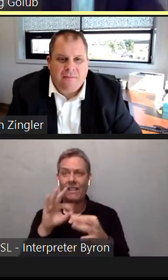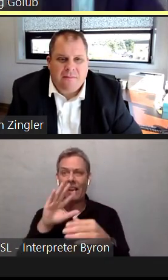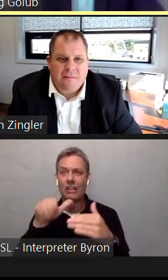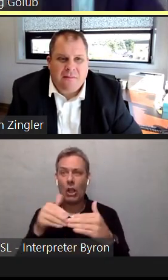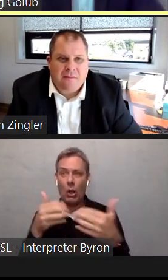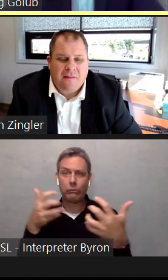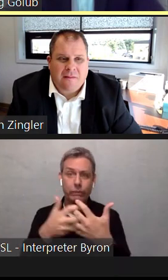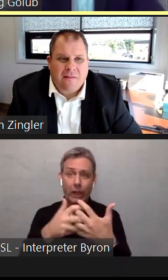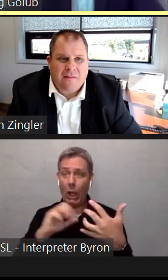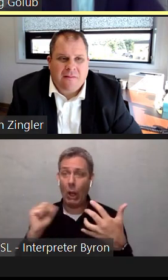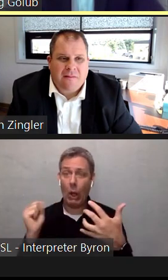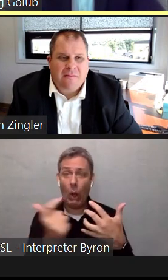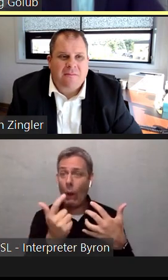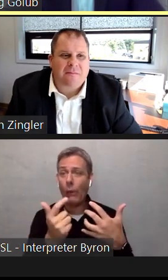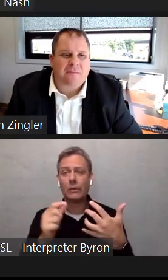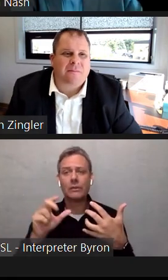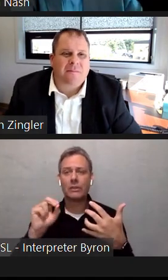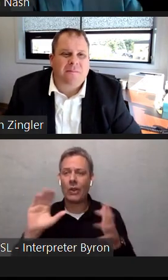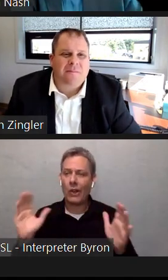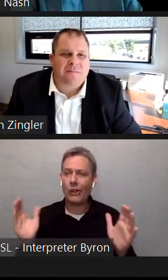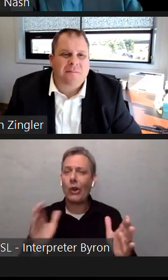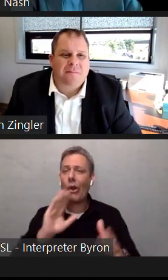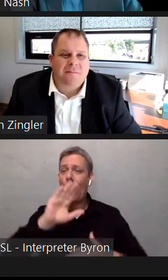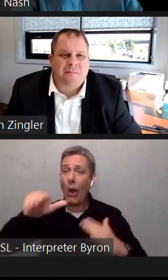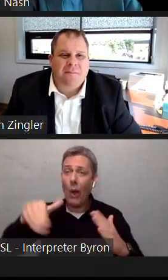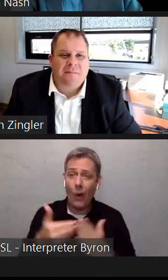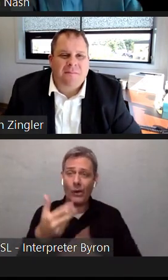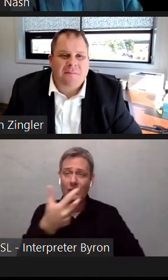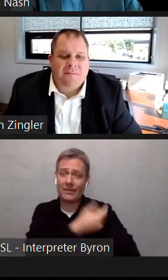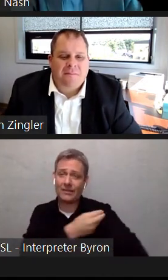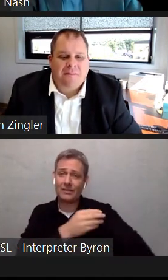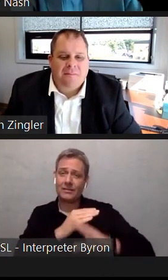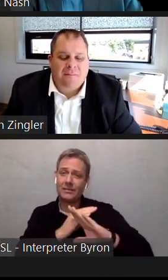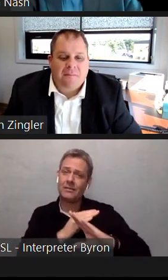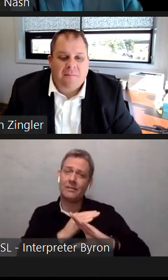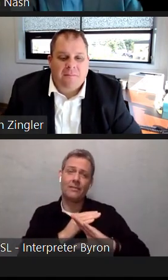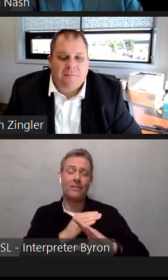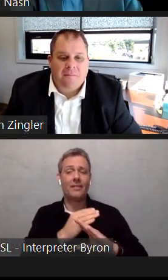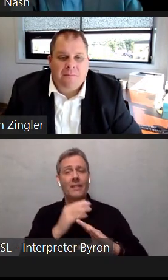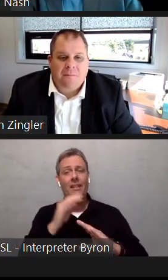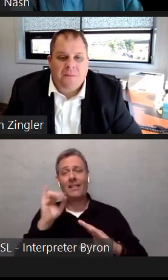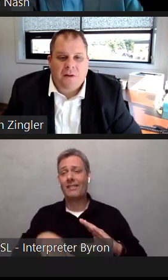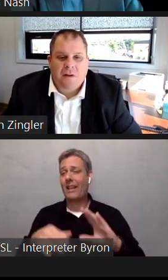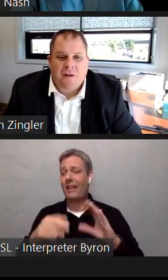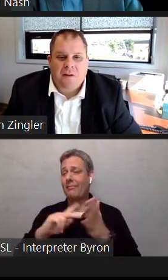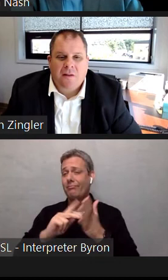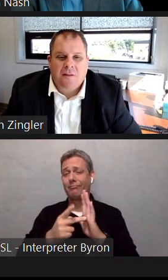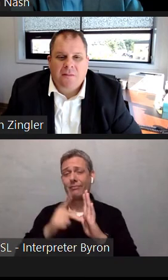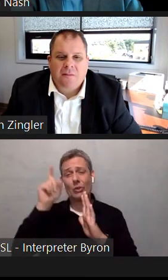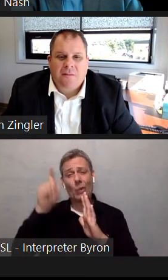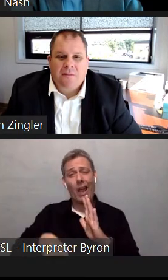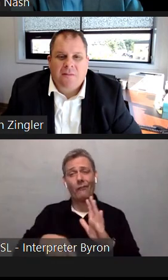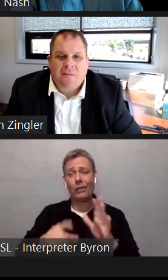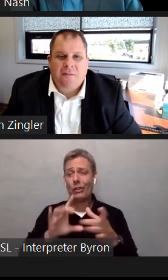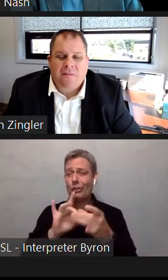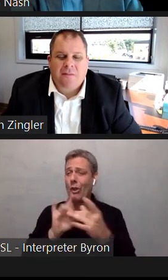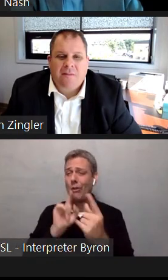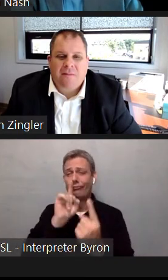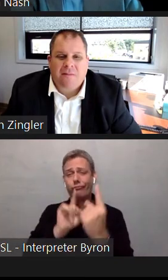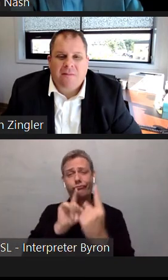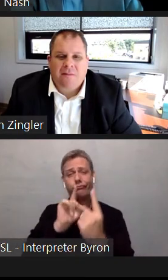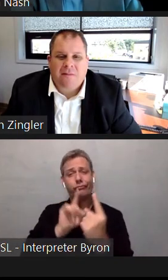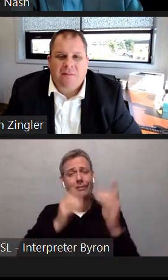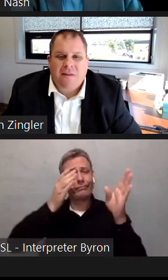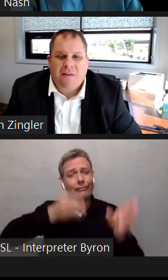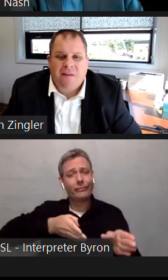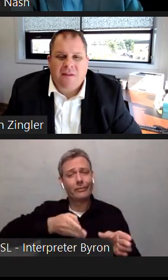everybody to get vaccinated. The person-centered approach means talk to every single person individually, find out what